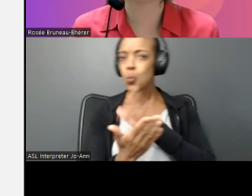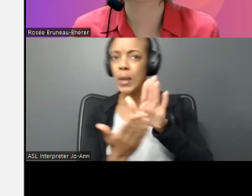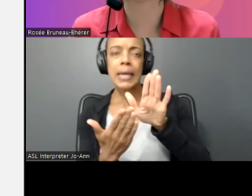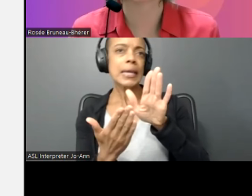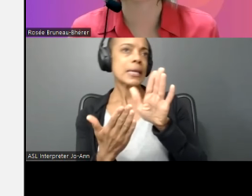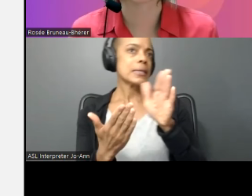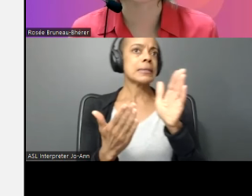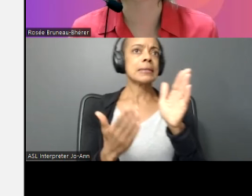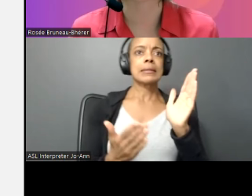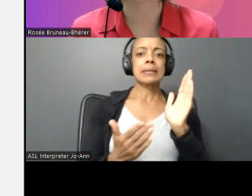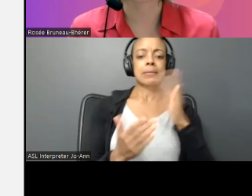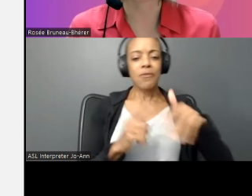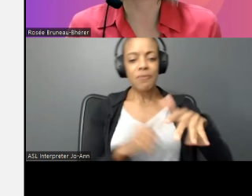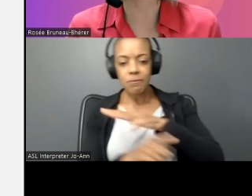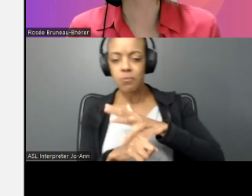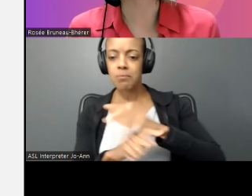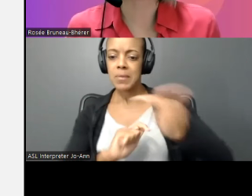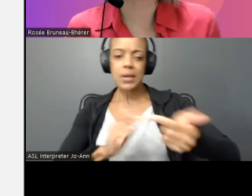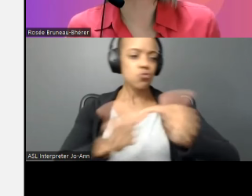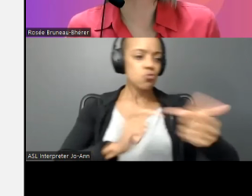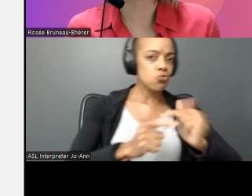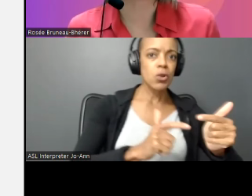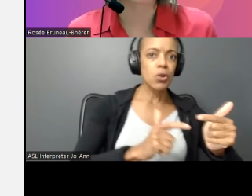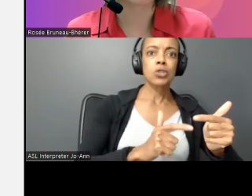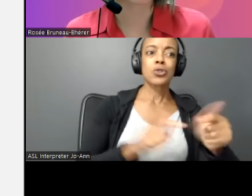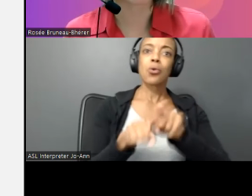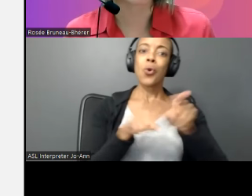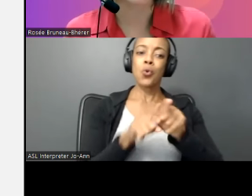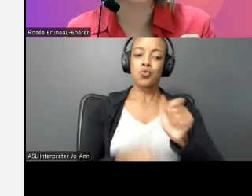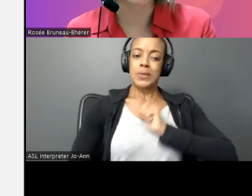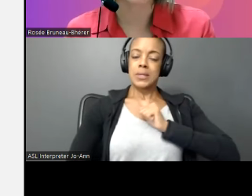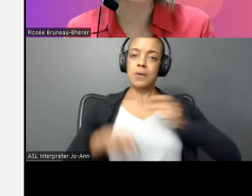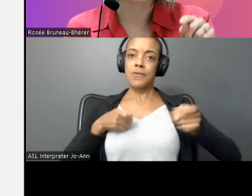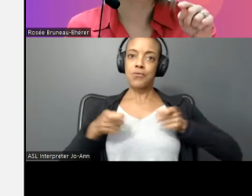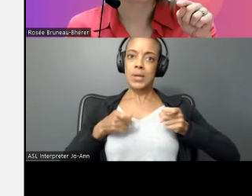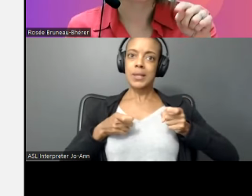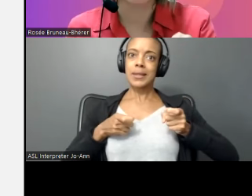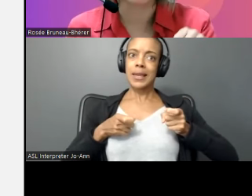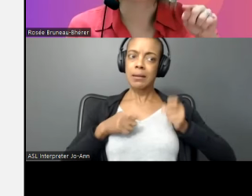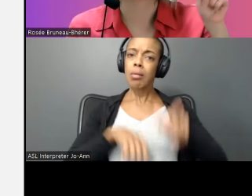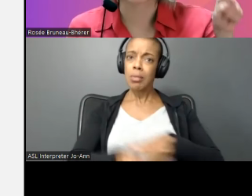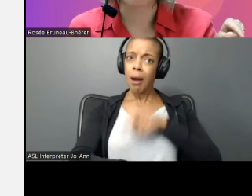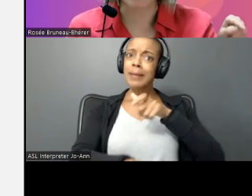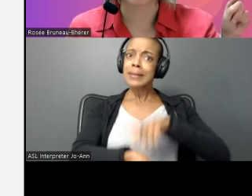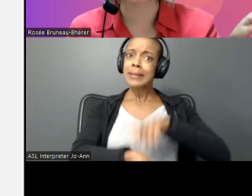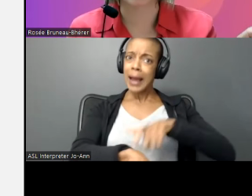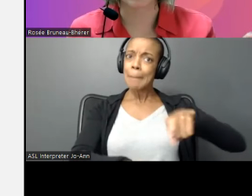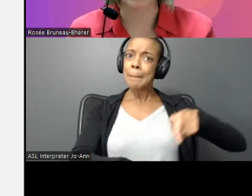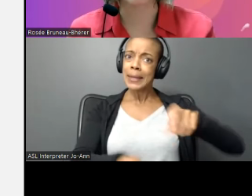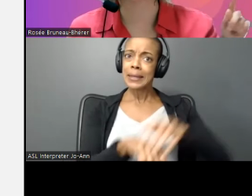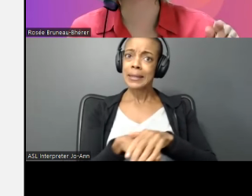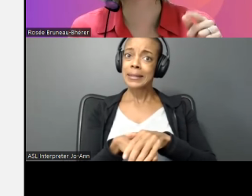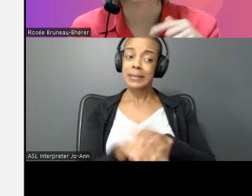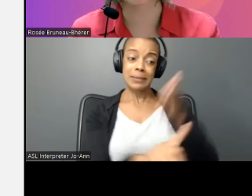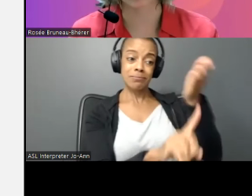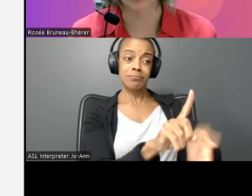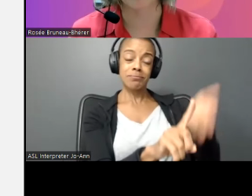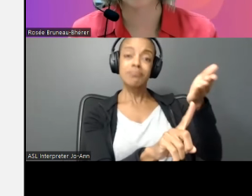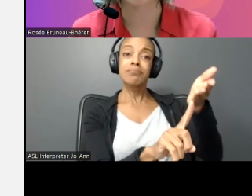to interact with others, and especially to self-regulate. And we also learned that Jeremy was returning to